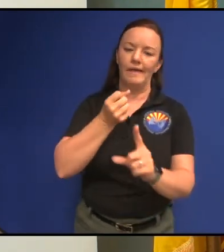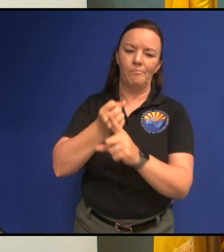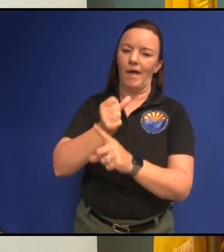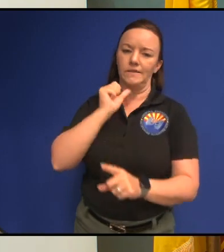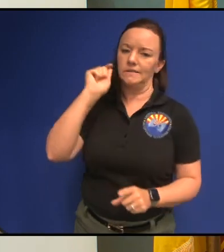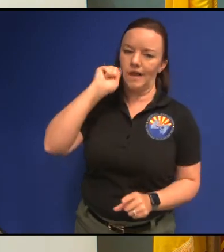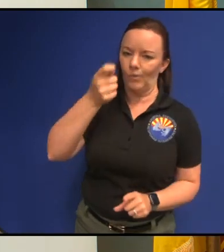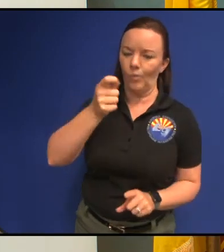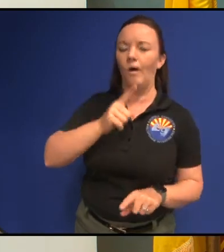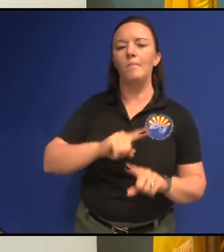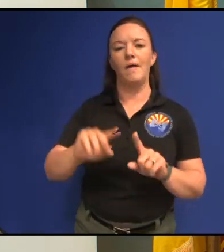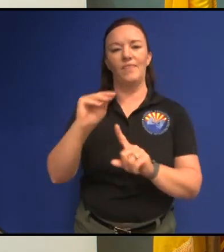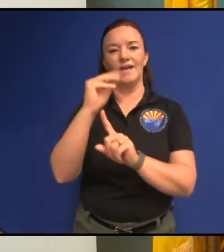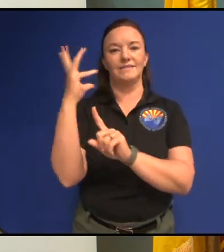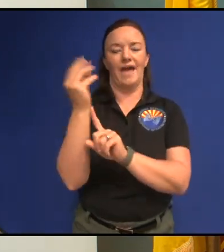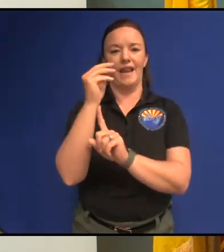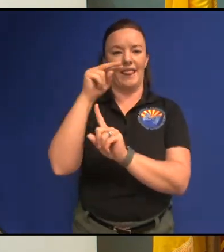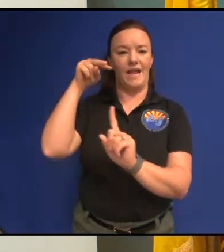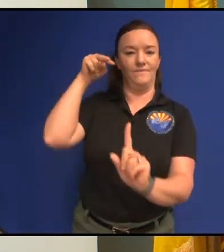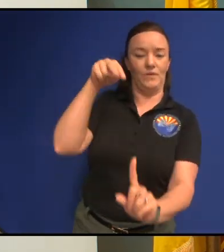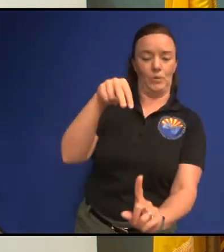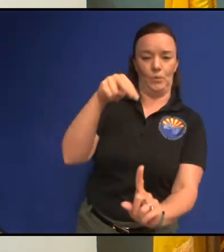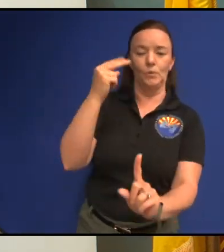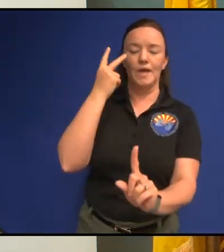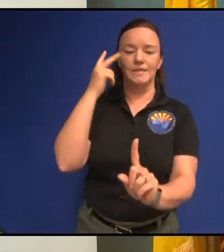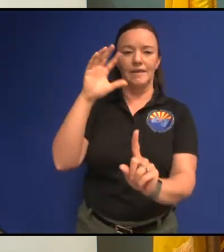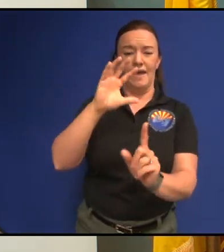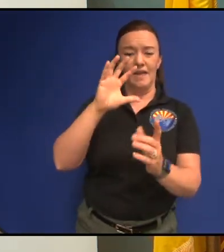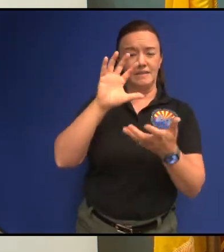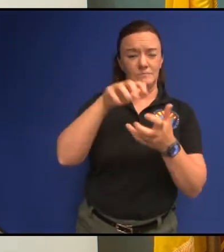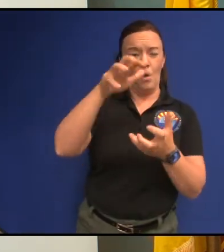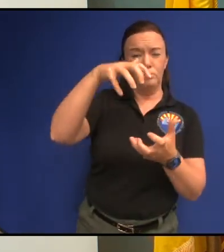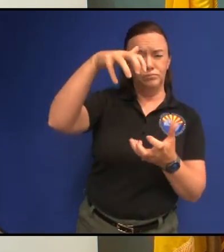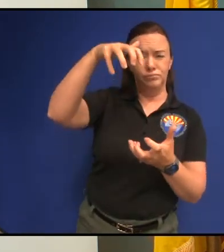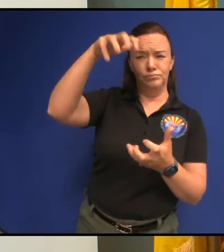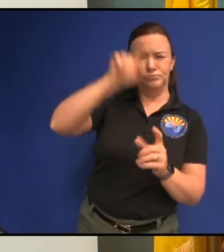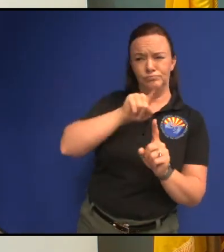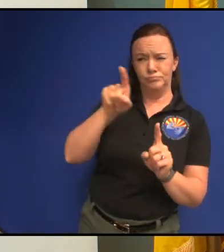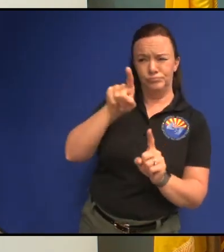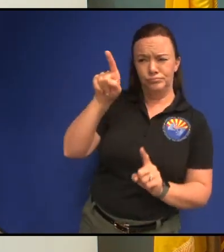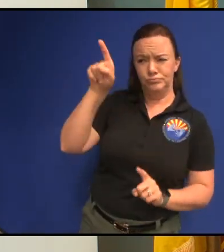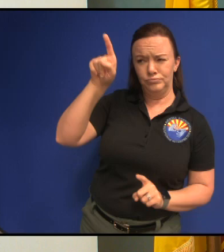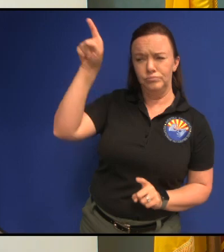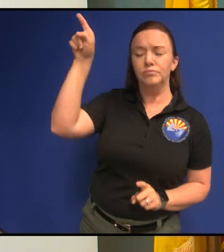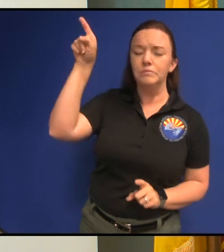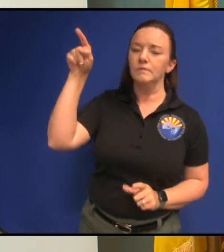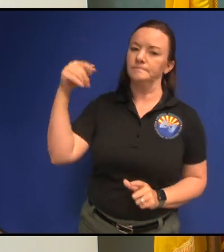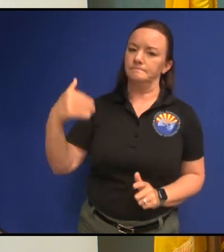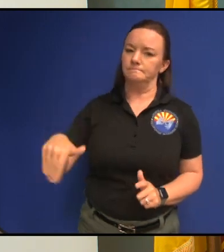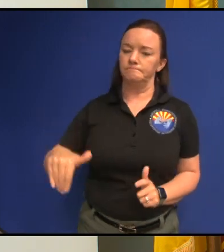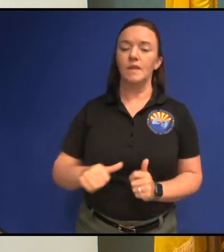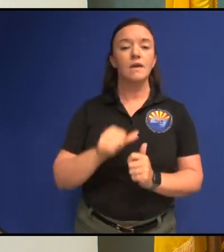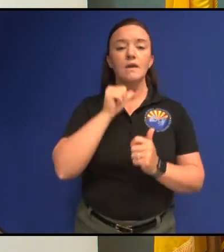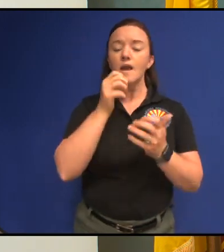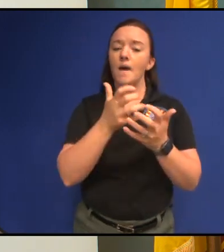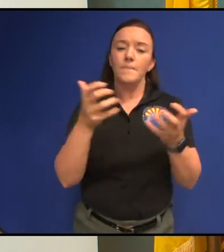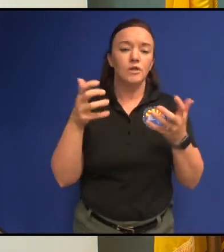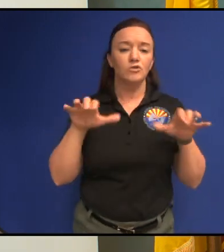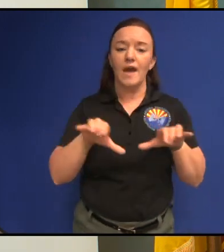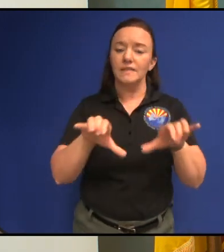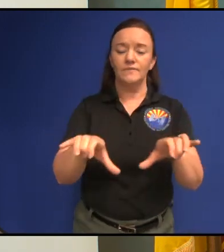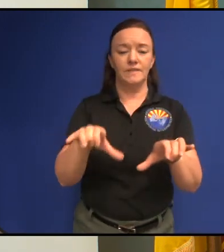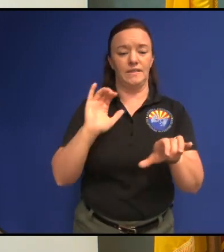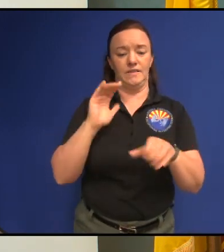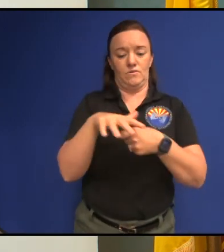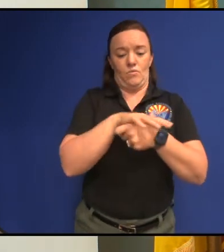a satellite view when you can see all that streaming and how far that smoke really makes it. So not a lot of activity going on in our area though. You